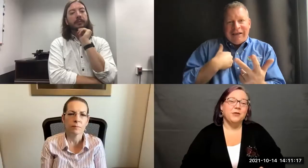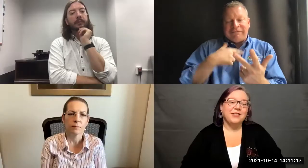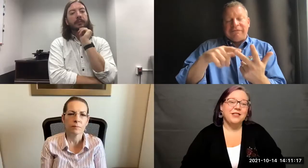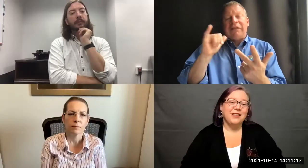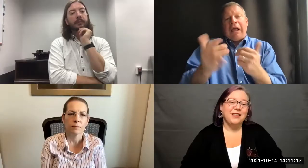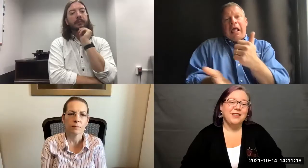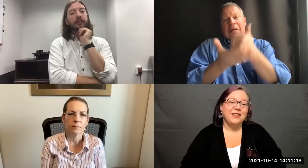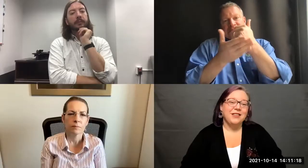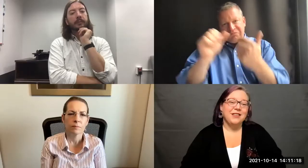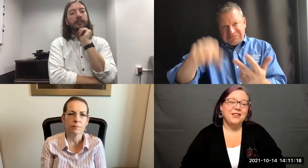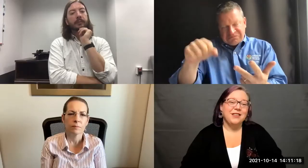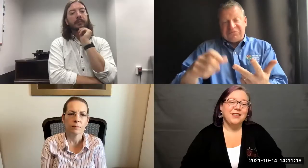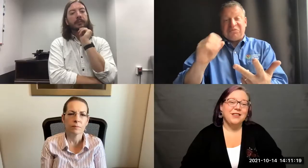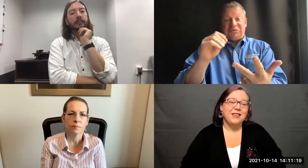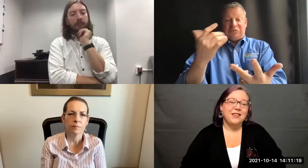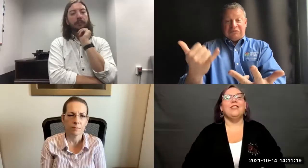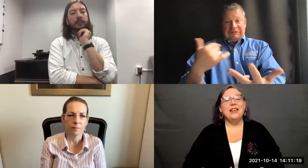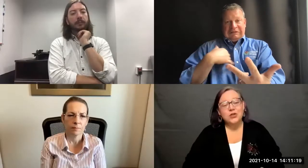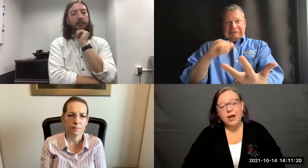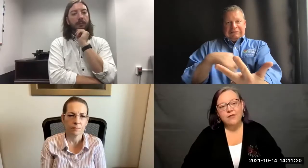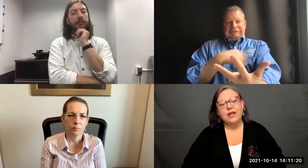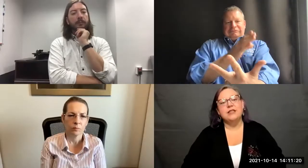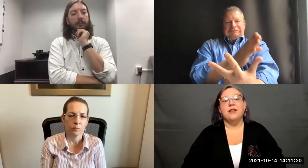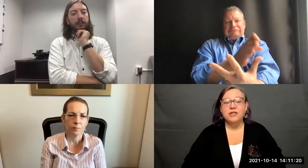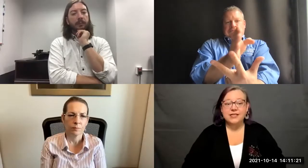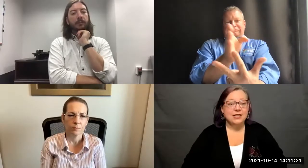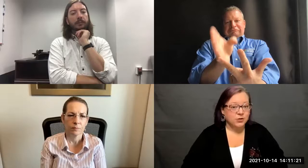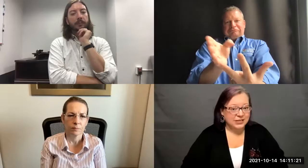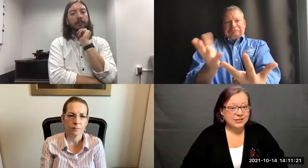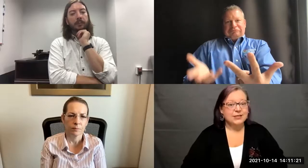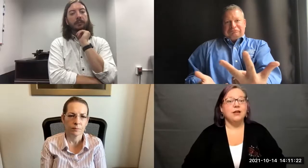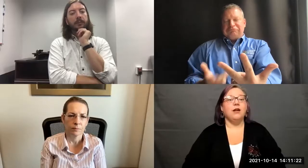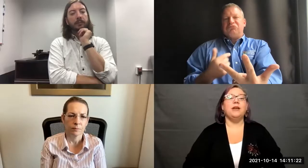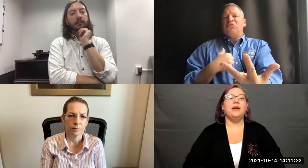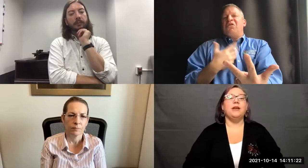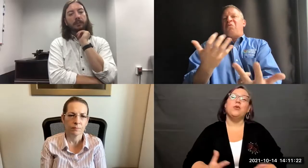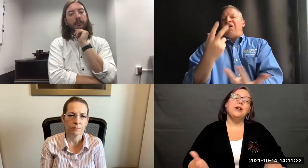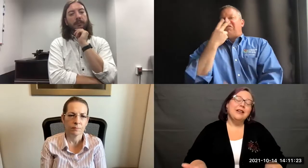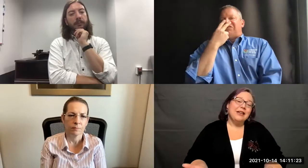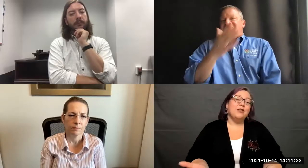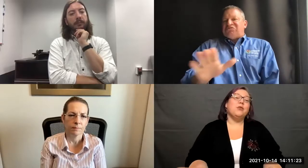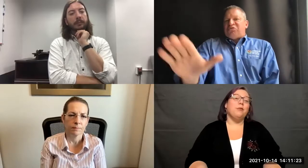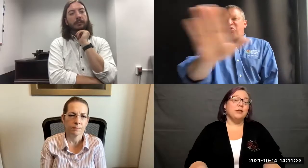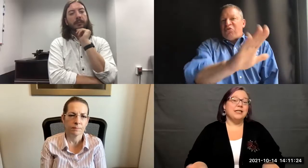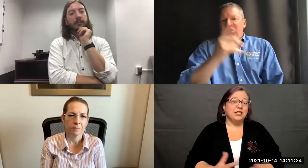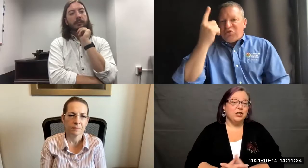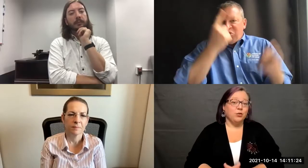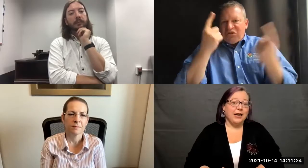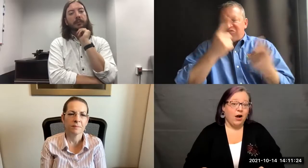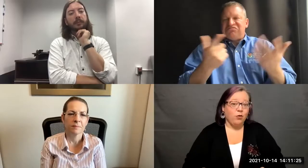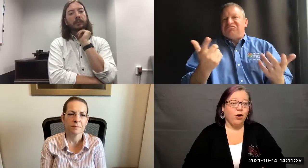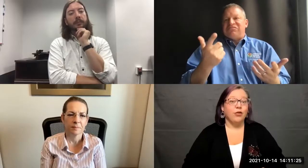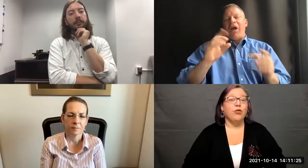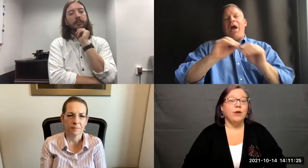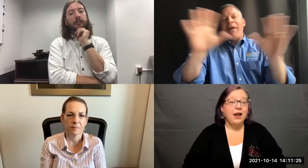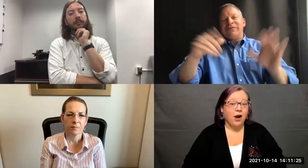that third option, they do have that deafness expertise. And so here's what I'm presenting to you right